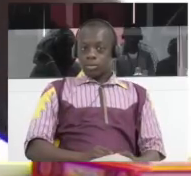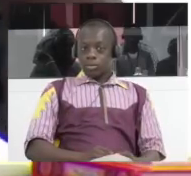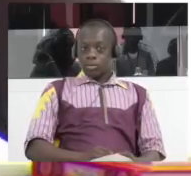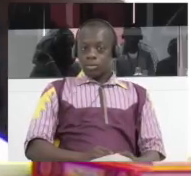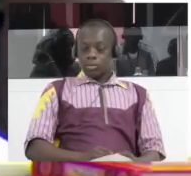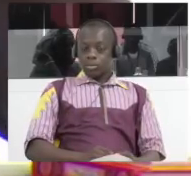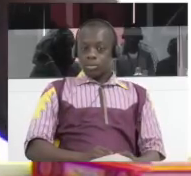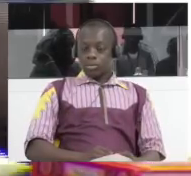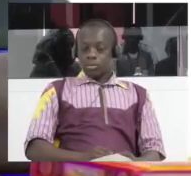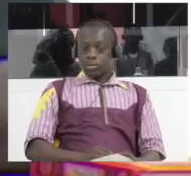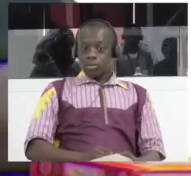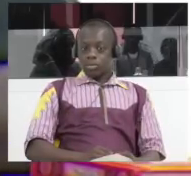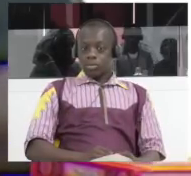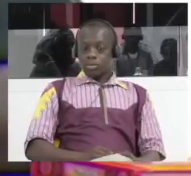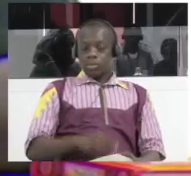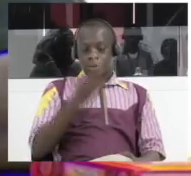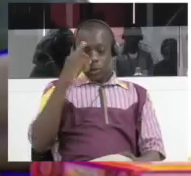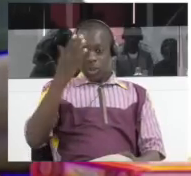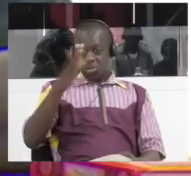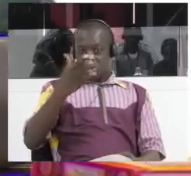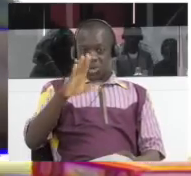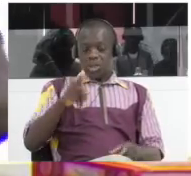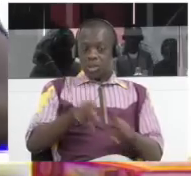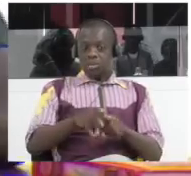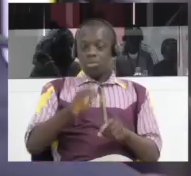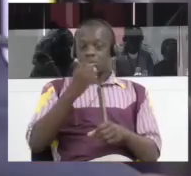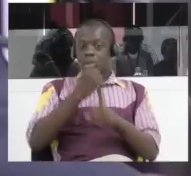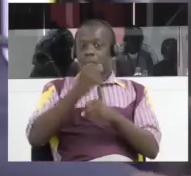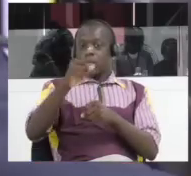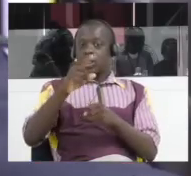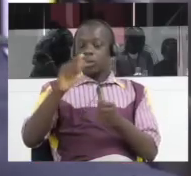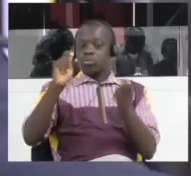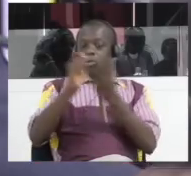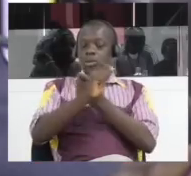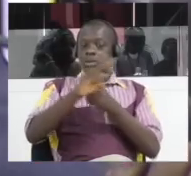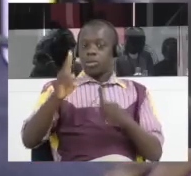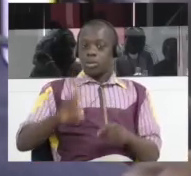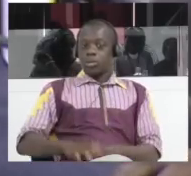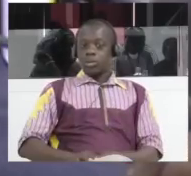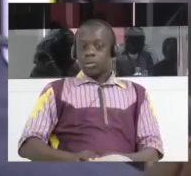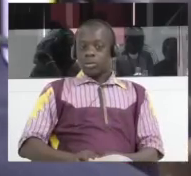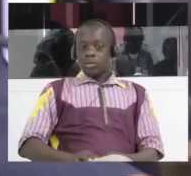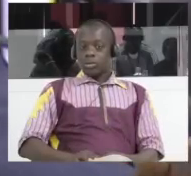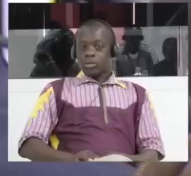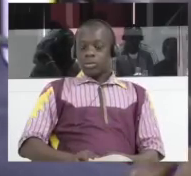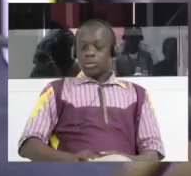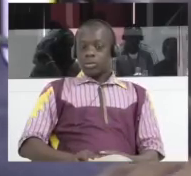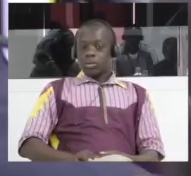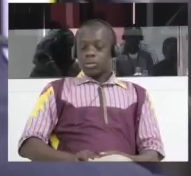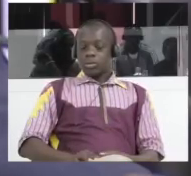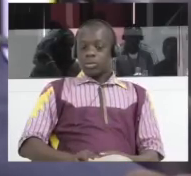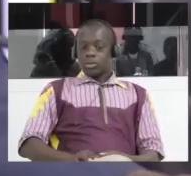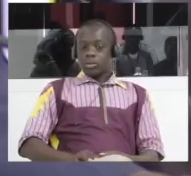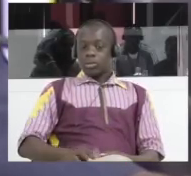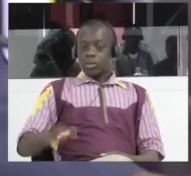judge that was not also, you know, convincing as well. Did you ask him or inform him